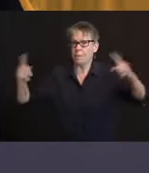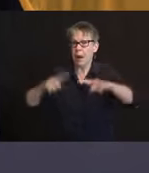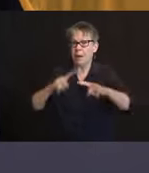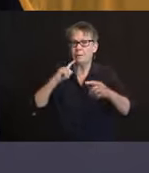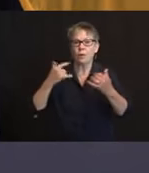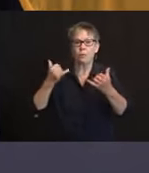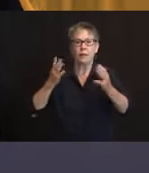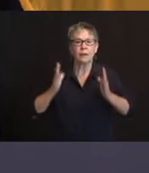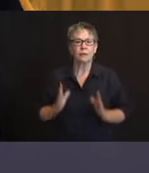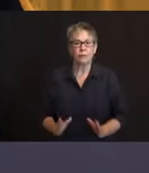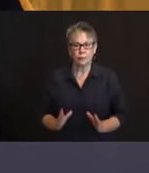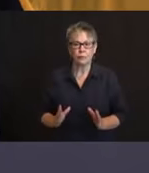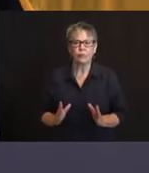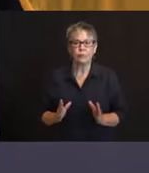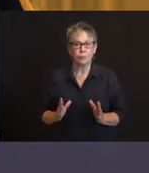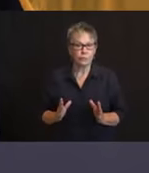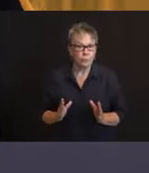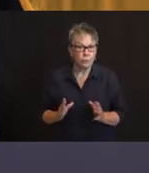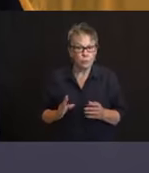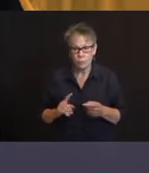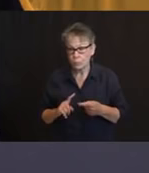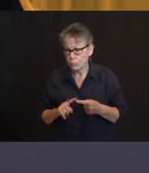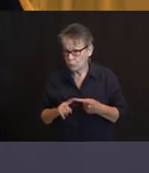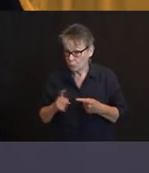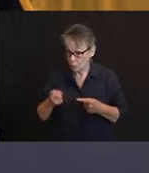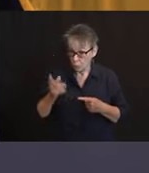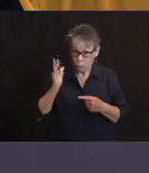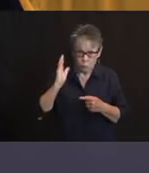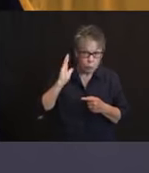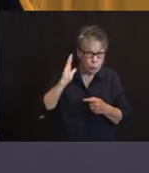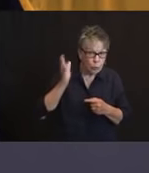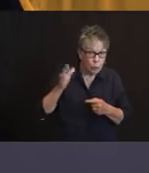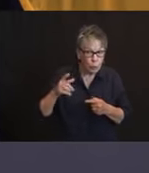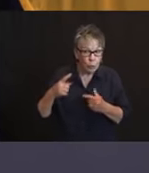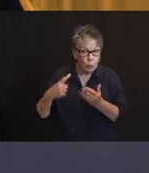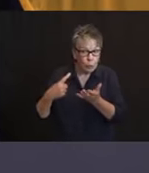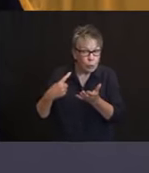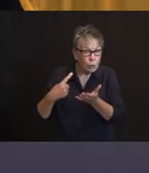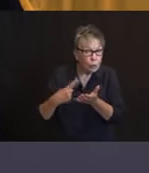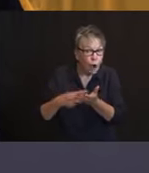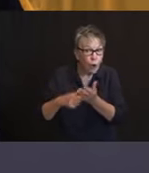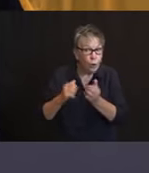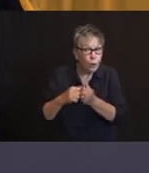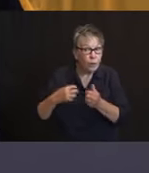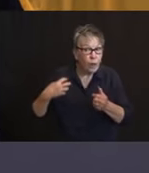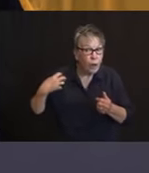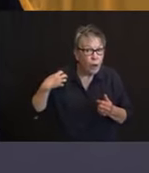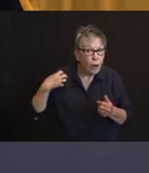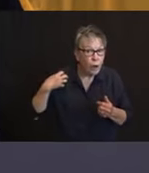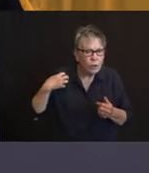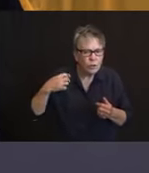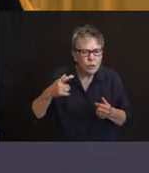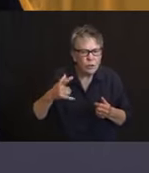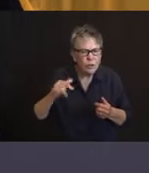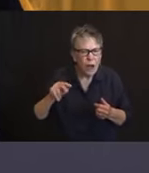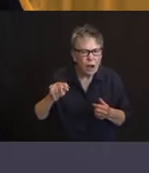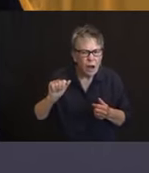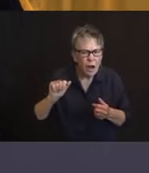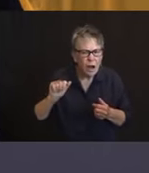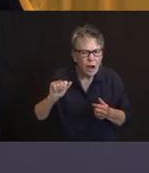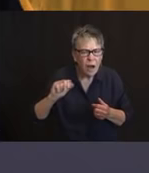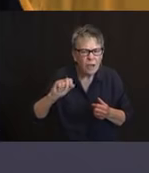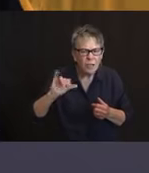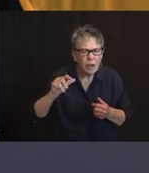do you expect to be talking to Coach Schiano anytime soon? And the other question is, I know you're a huge proponent of the LGBT